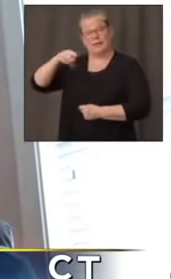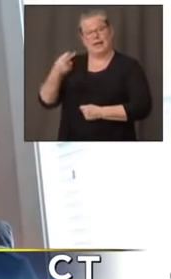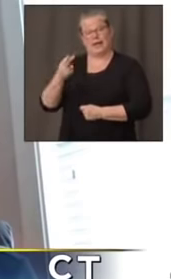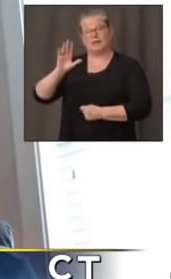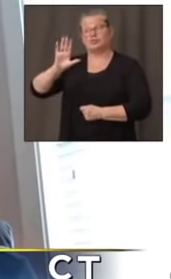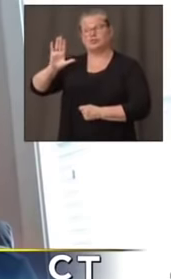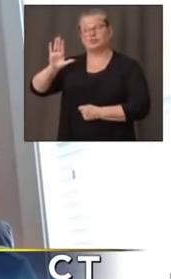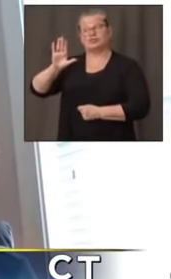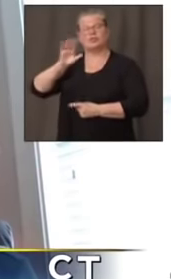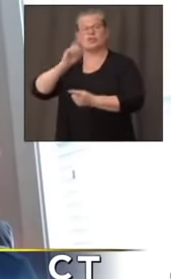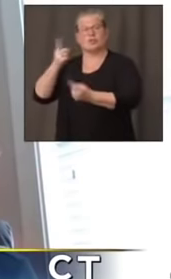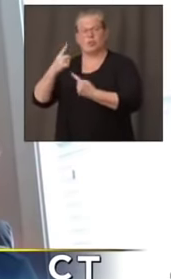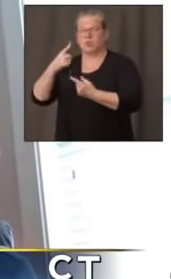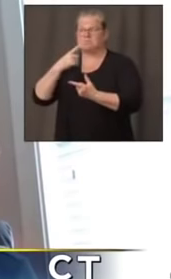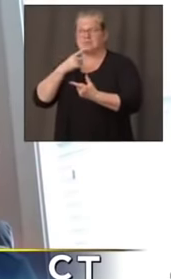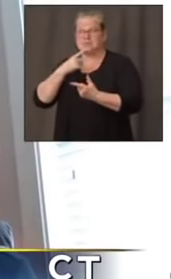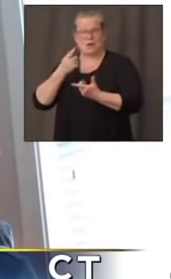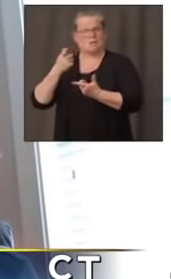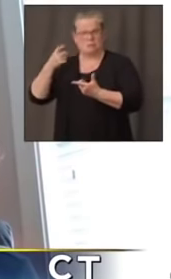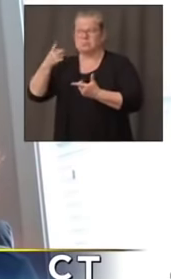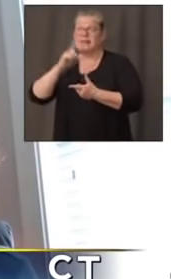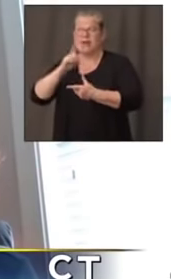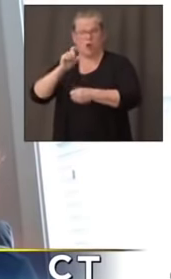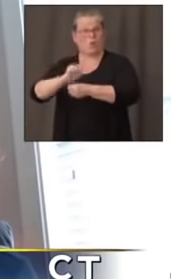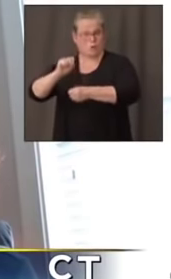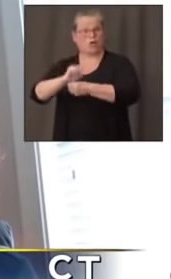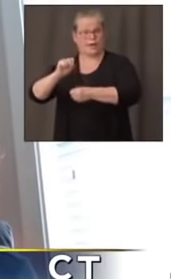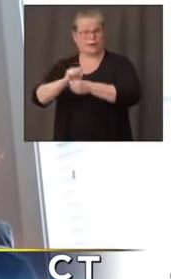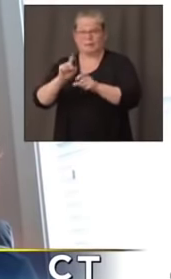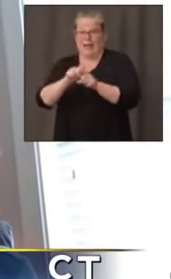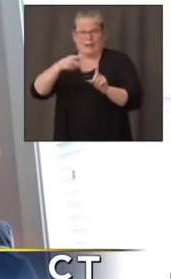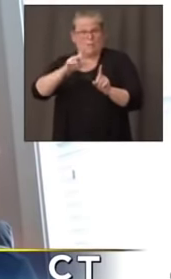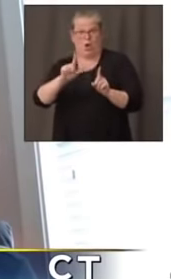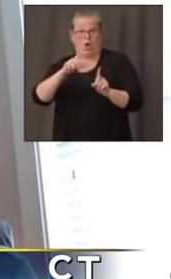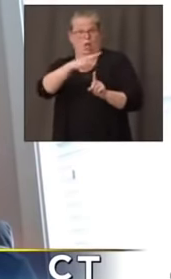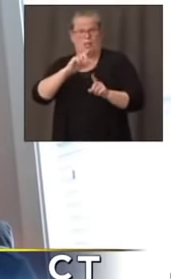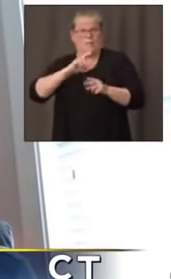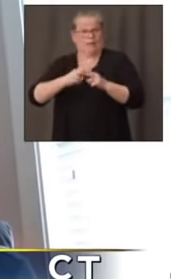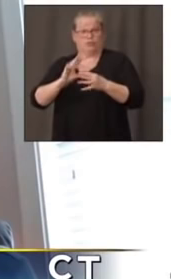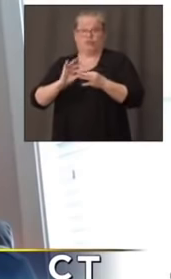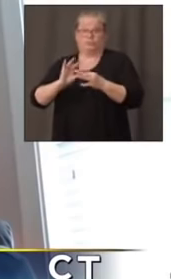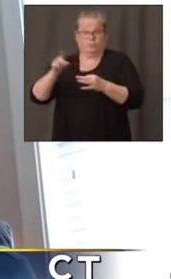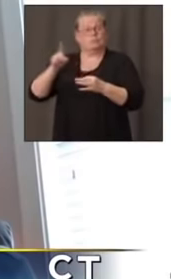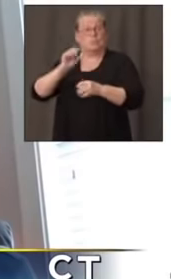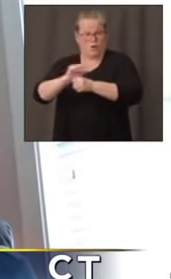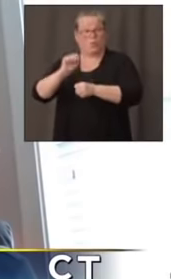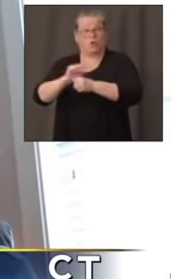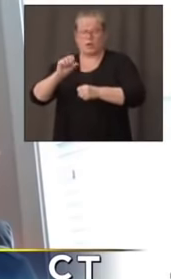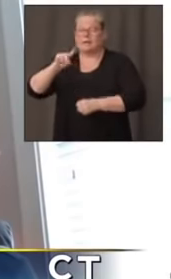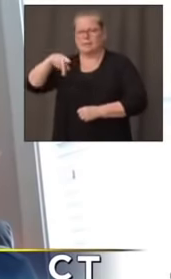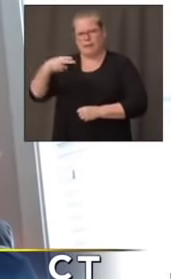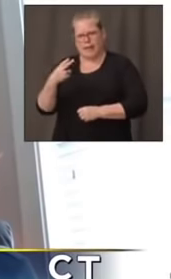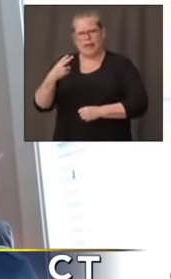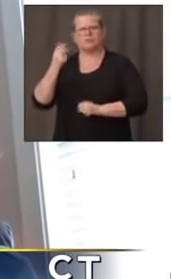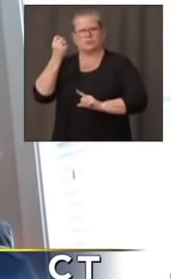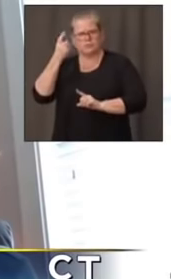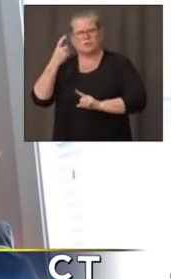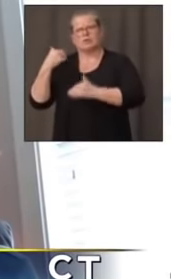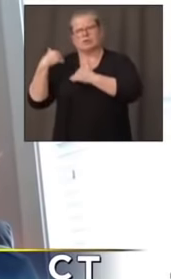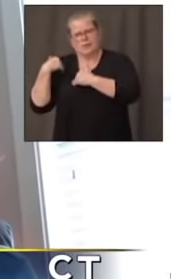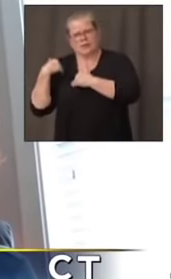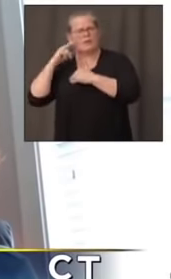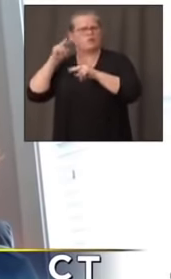yesterday. Work is underway, as Paul mentioned. We at DPH understand and appreciate we have a responsibility to